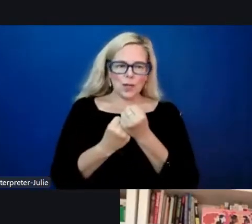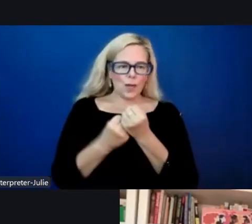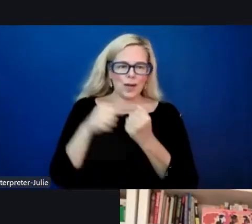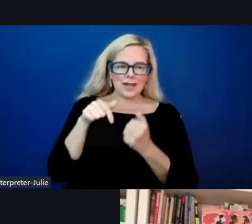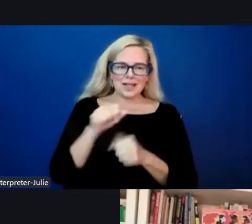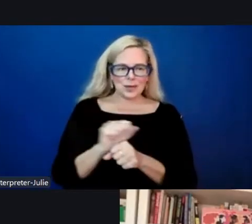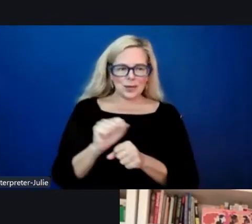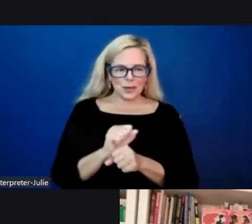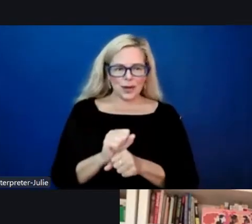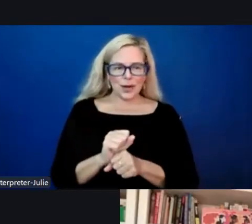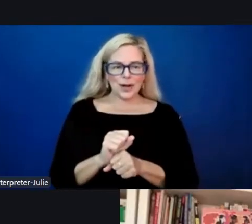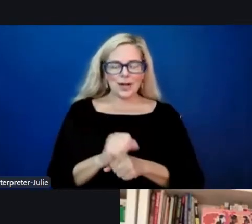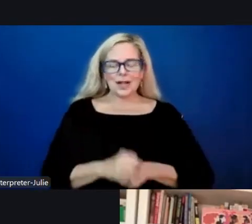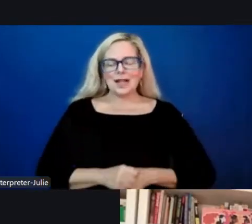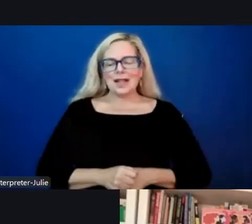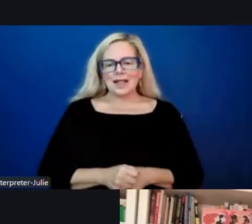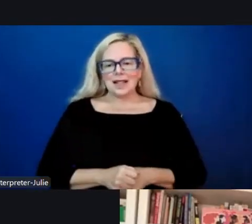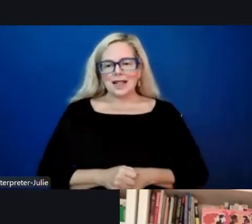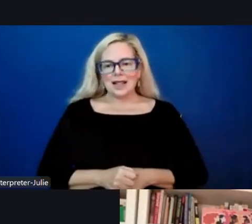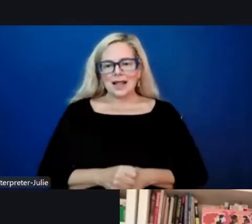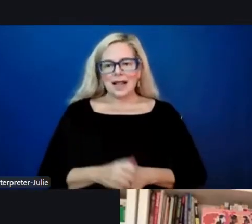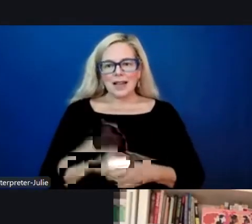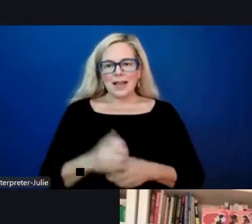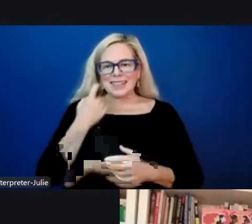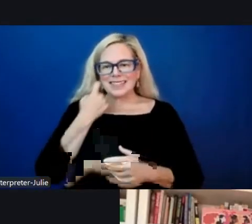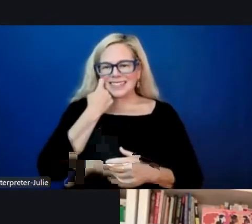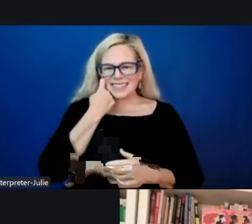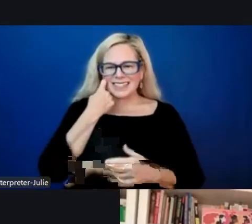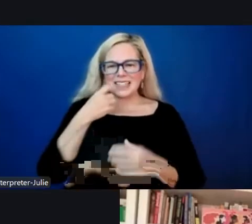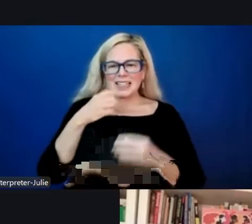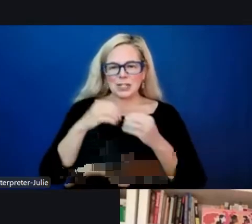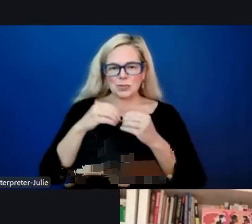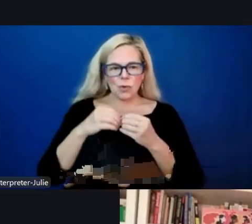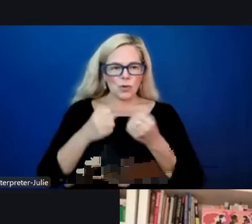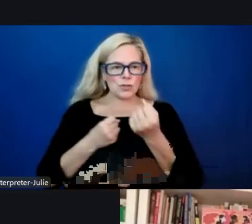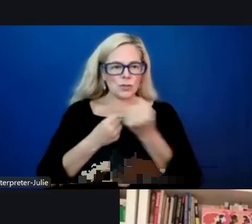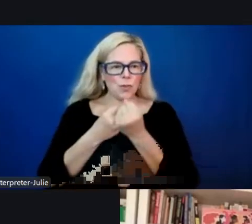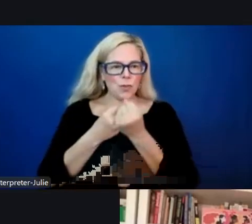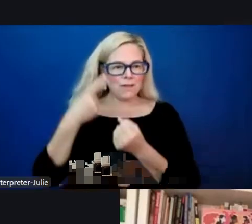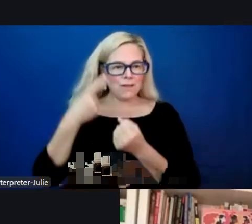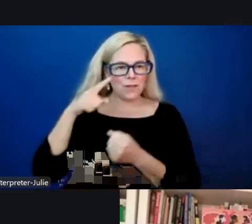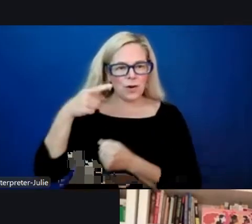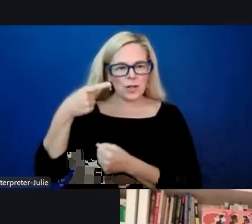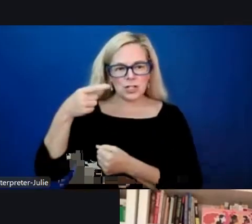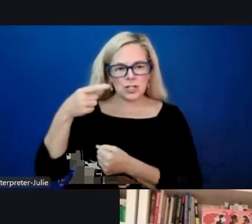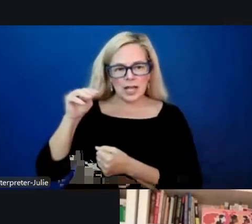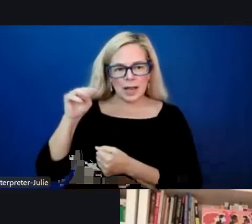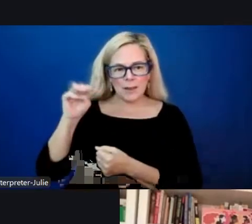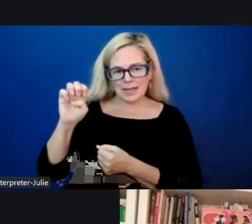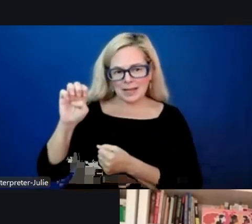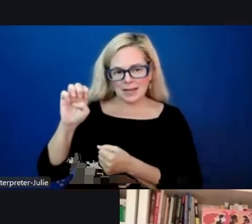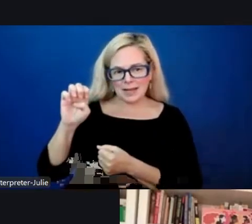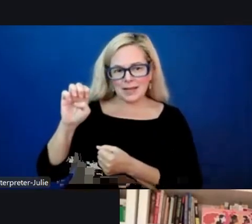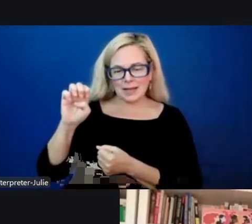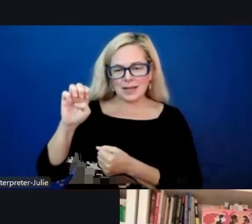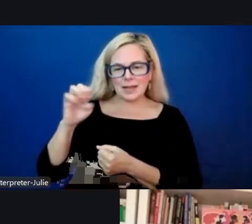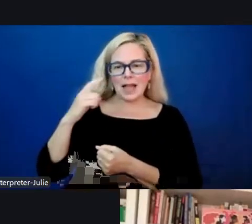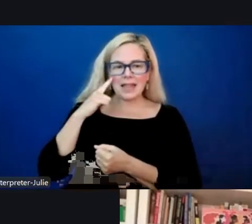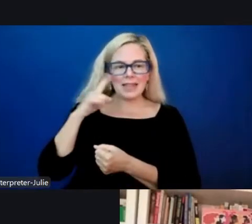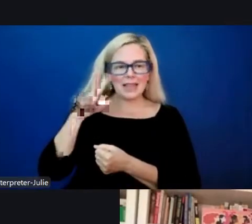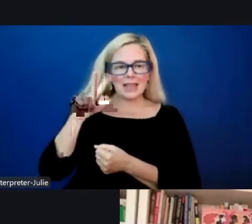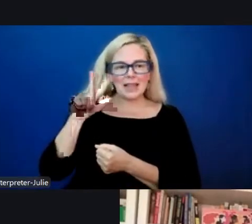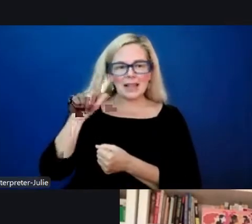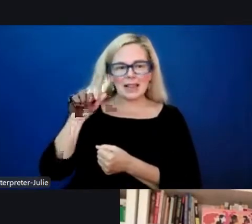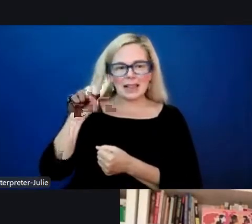there's been great support for the residency program, the GME graduate level, where I think Lisa Meeks and her team and